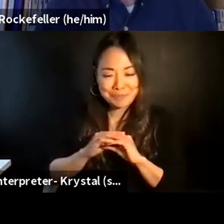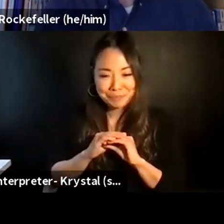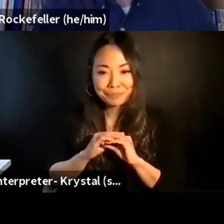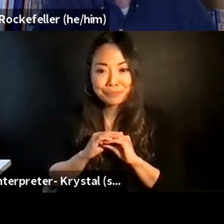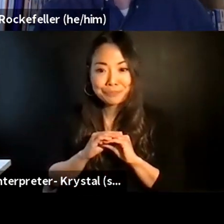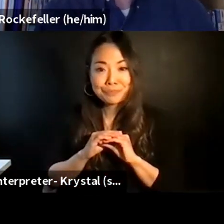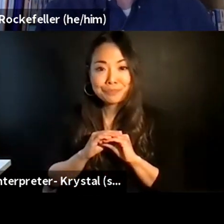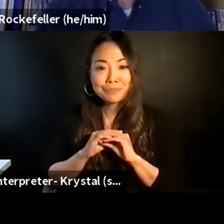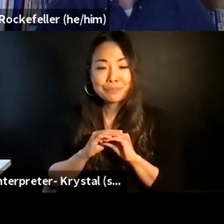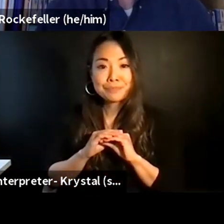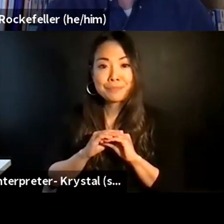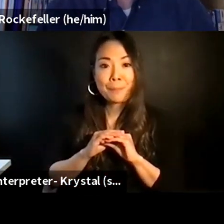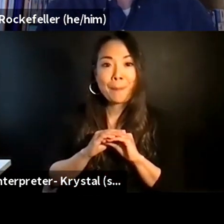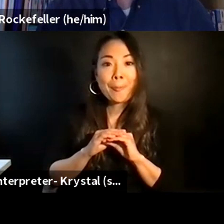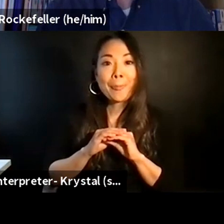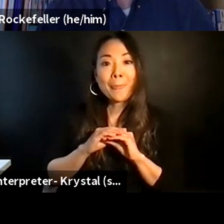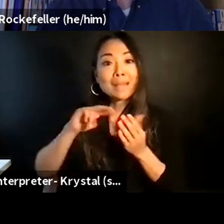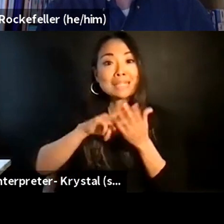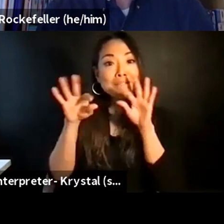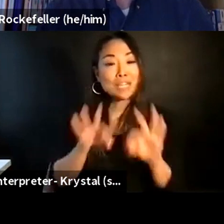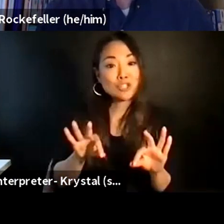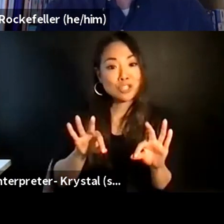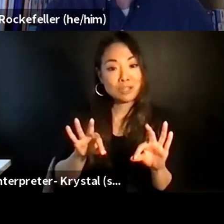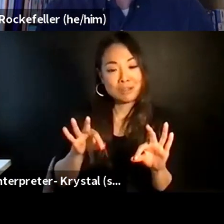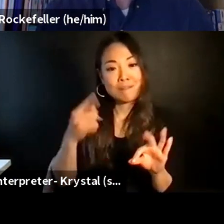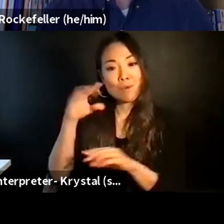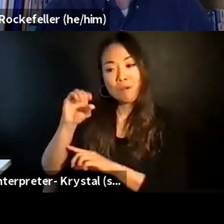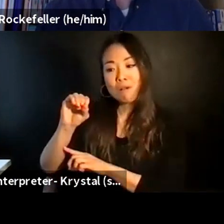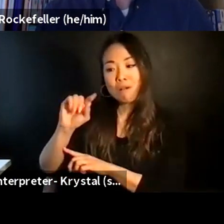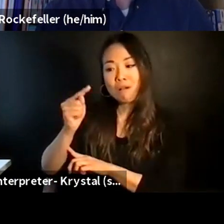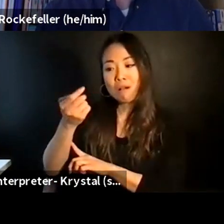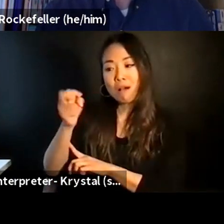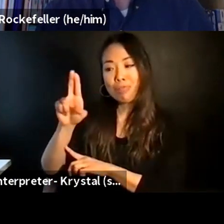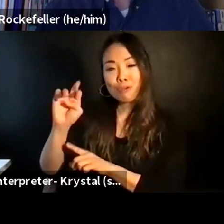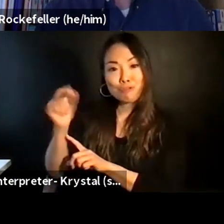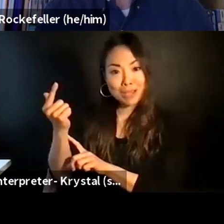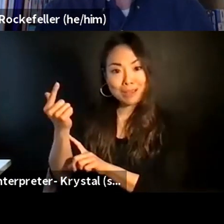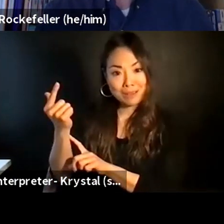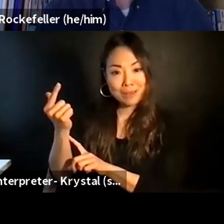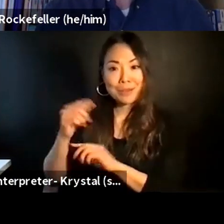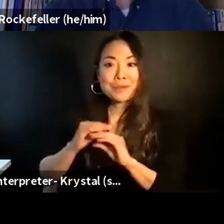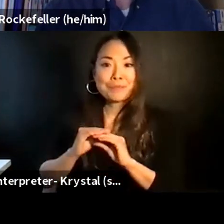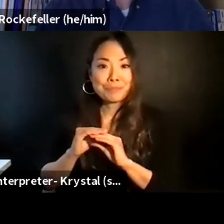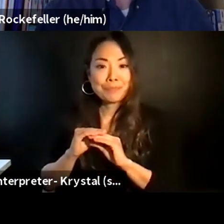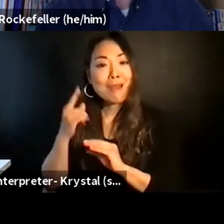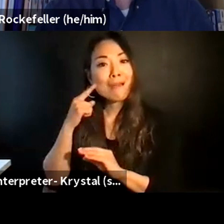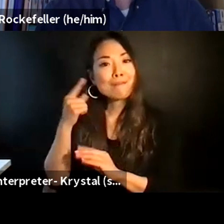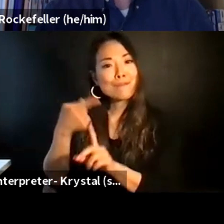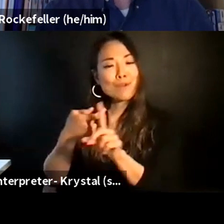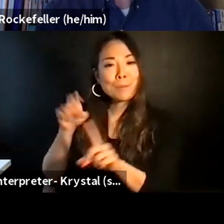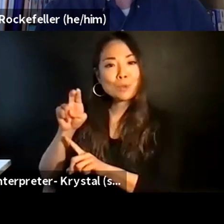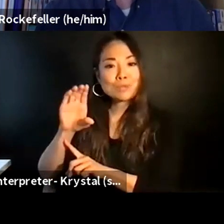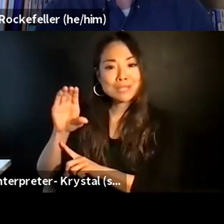of othering from Powell and Menendian of the Othering and Belonging Institute at UC Berkeley